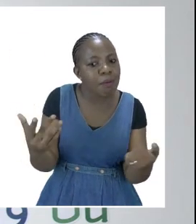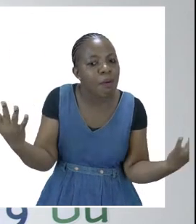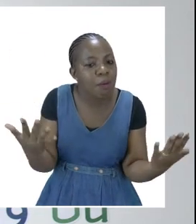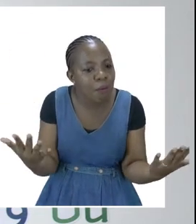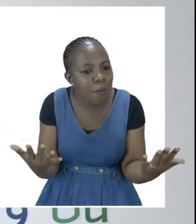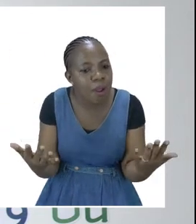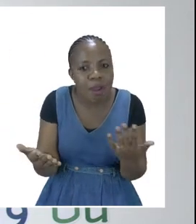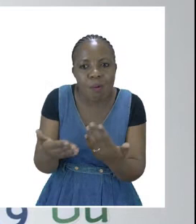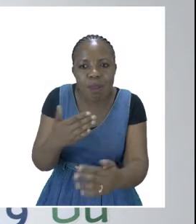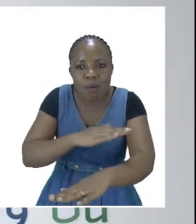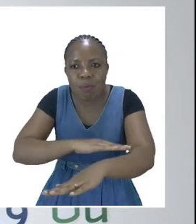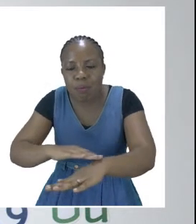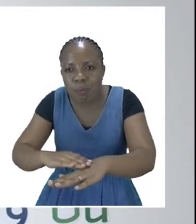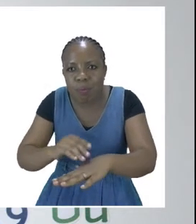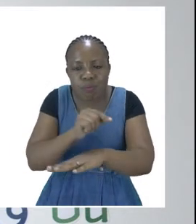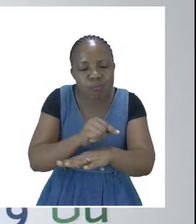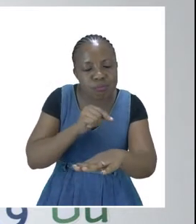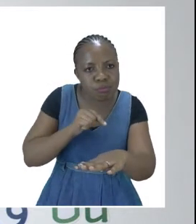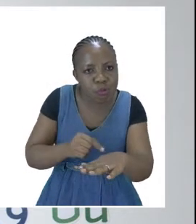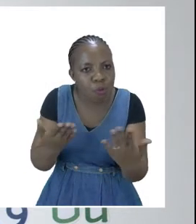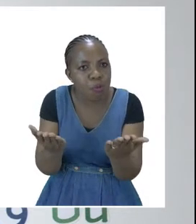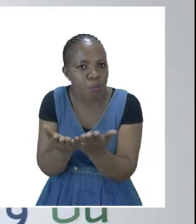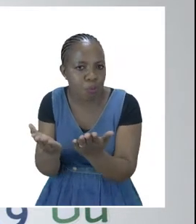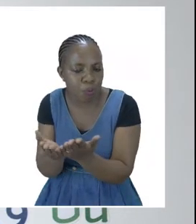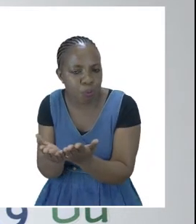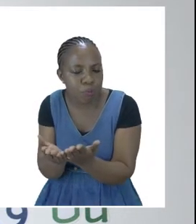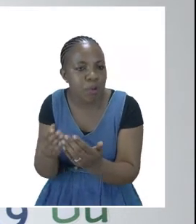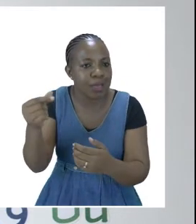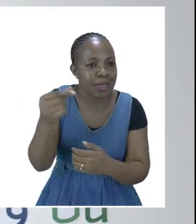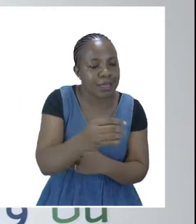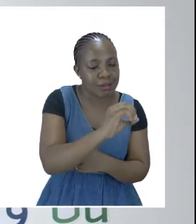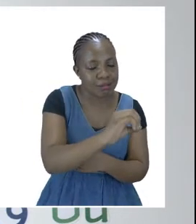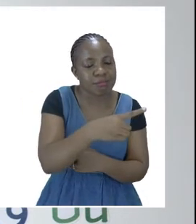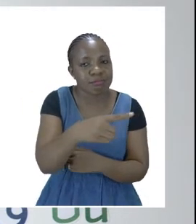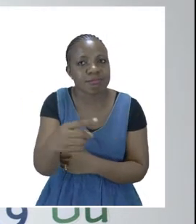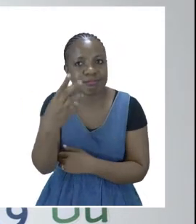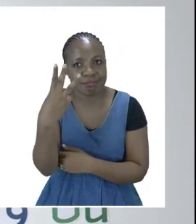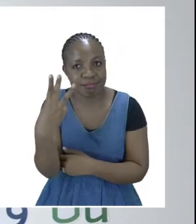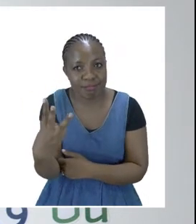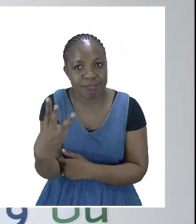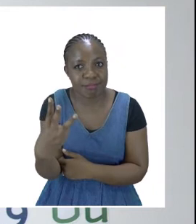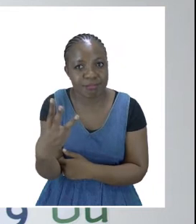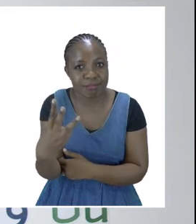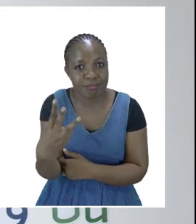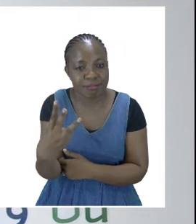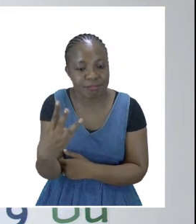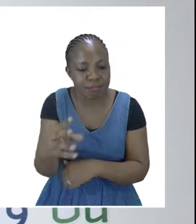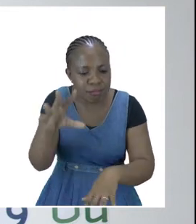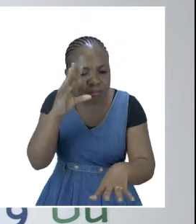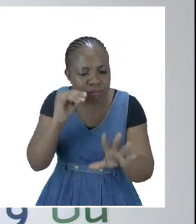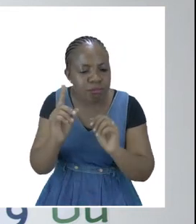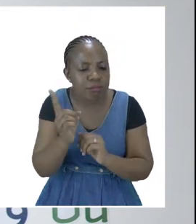to Thursday for pre-primary up until grade 3. The lessons are for listening